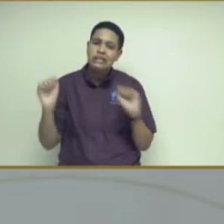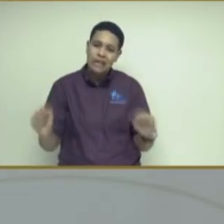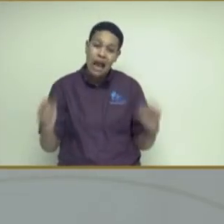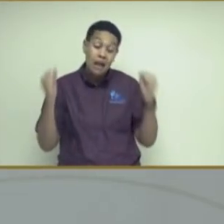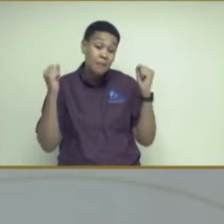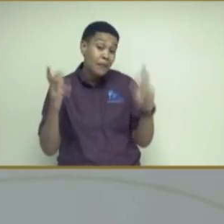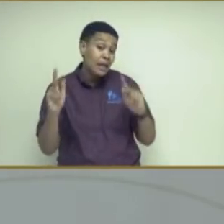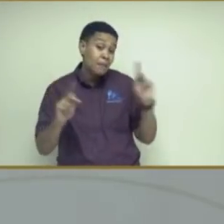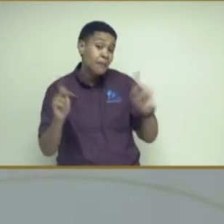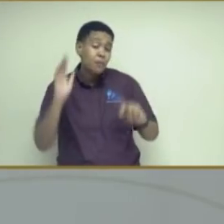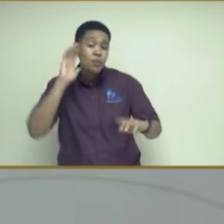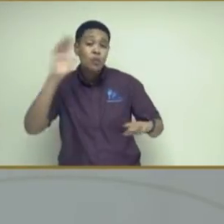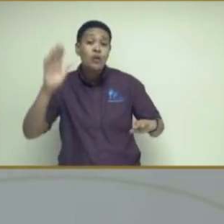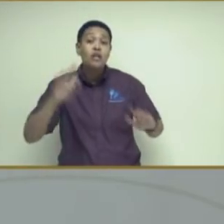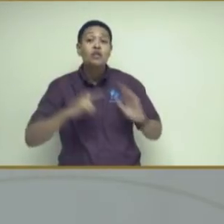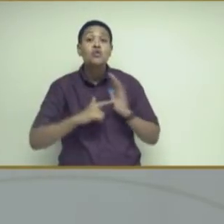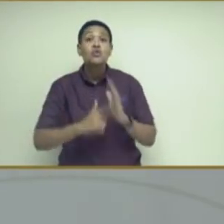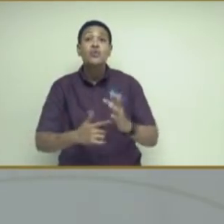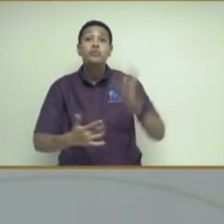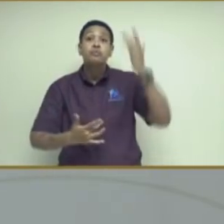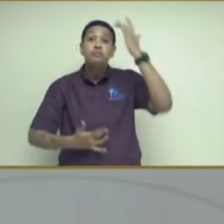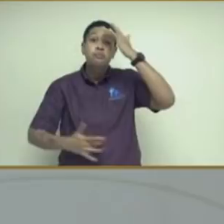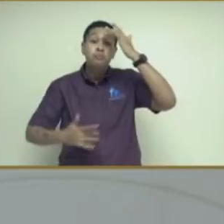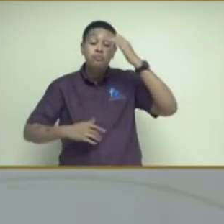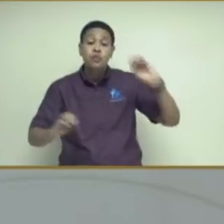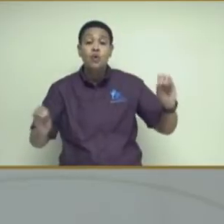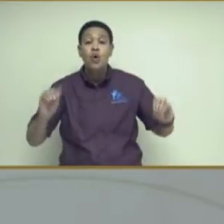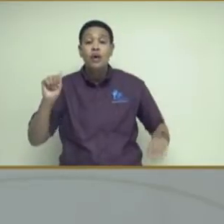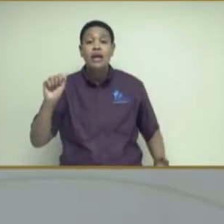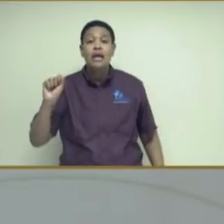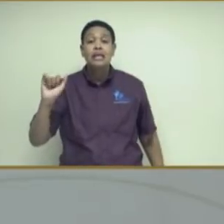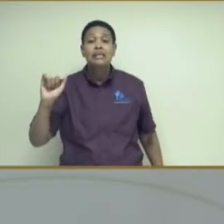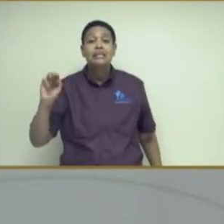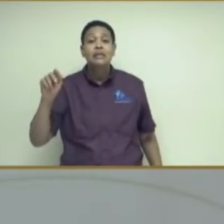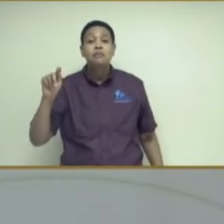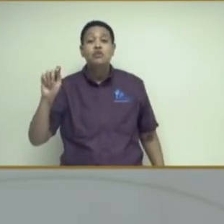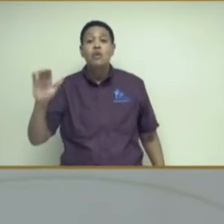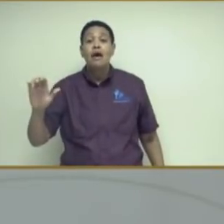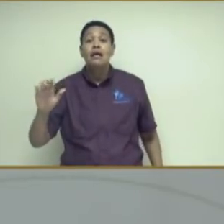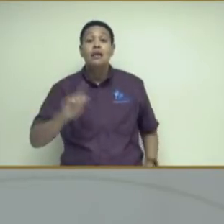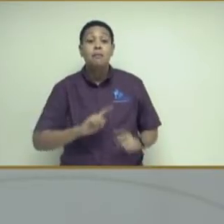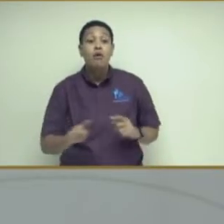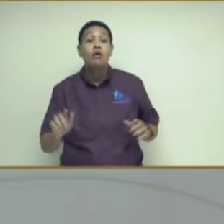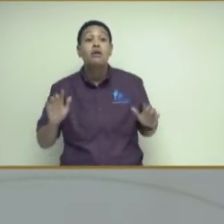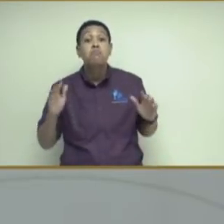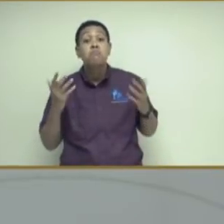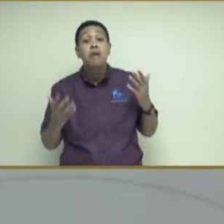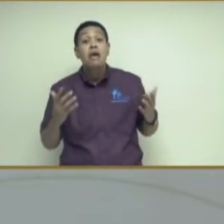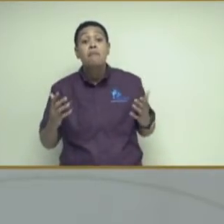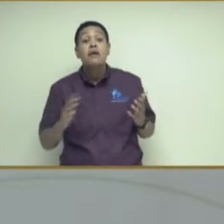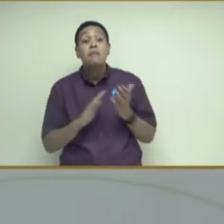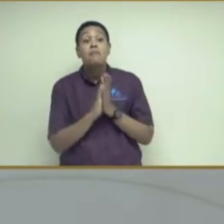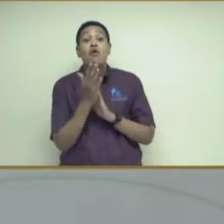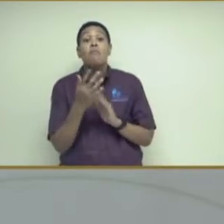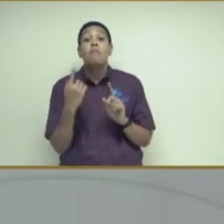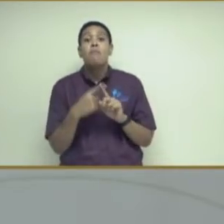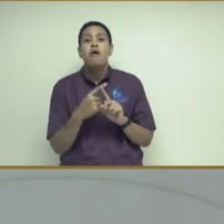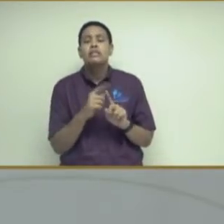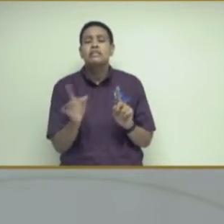will remain asymptomatic but may end up becoming positive for